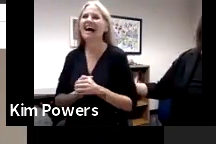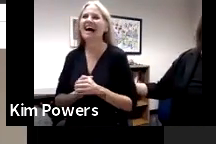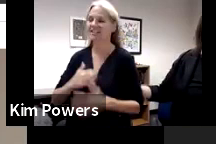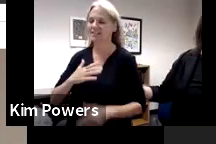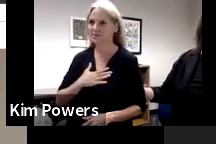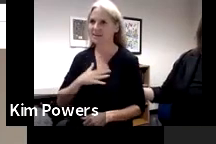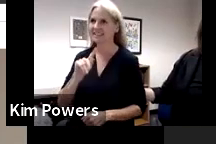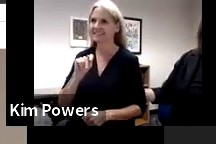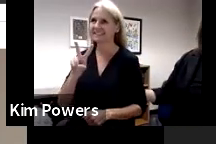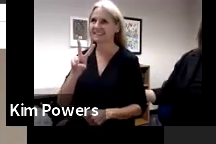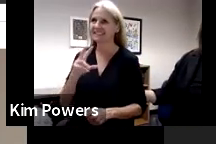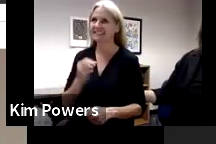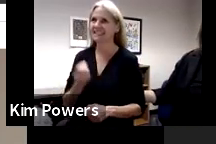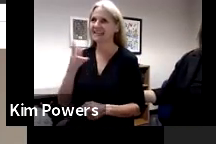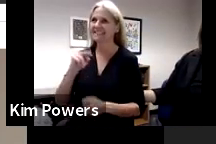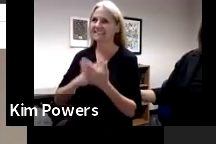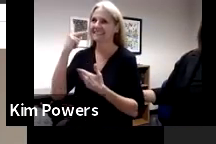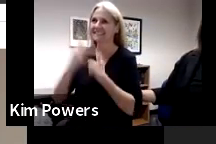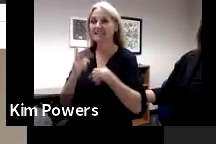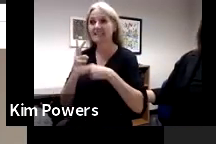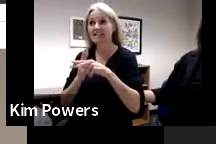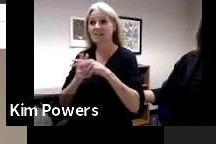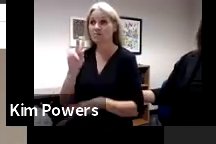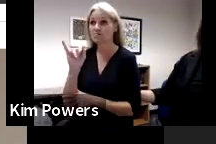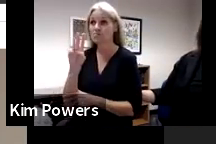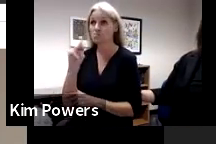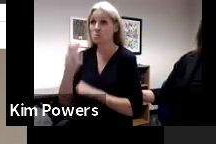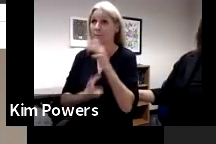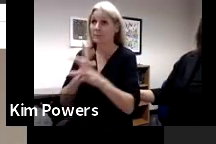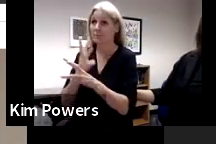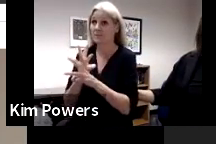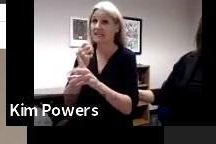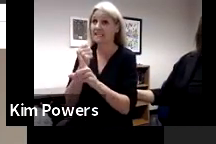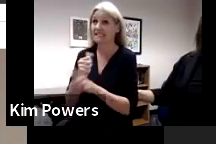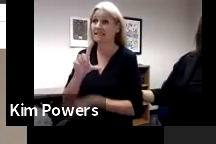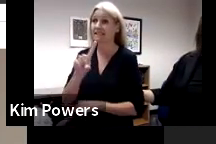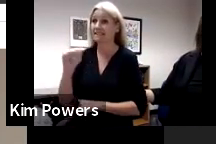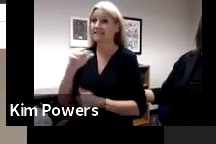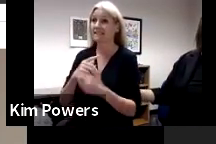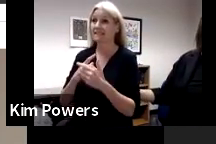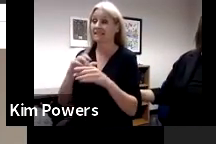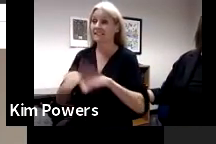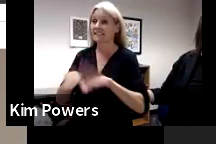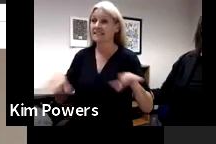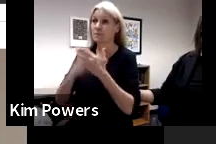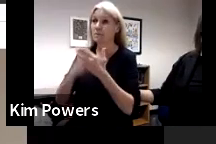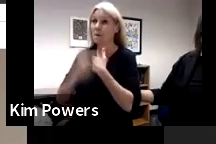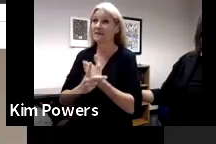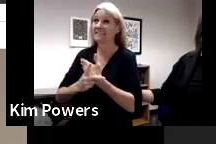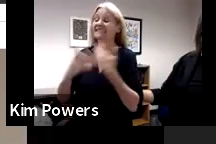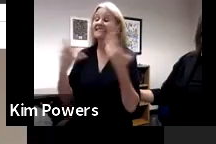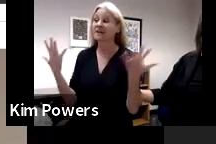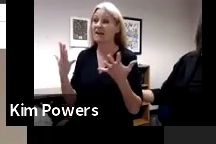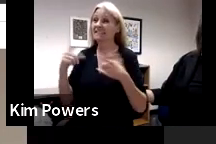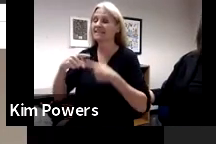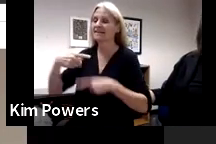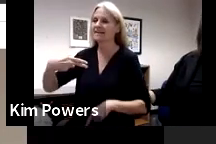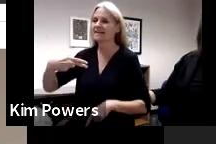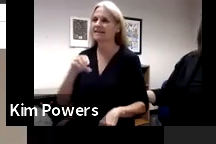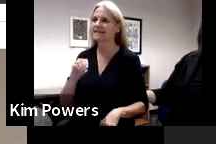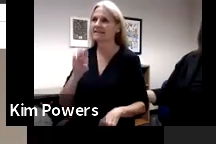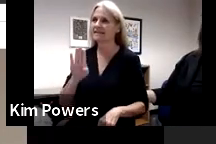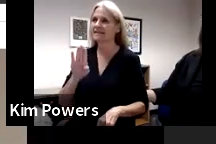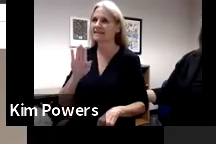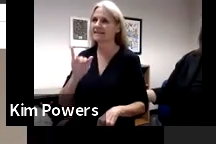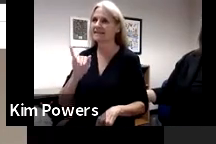over the last 30 years, I think about my own TV program, which is called Kim's World. It was a TV program for children